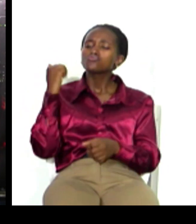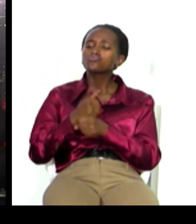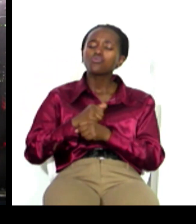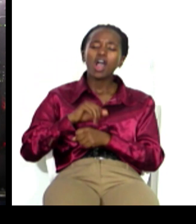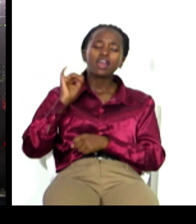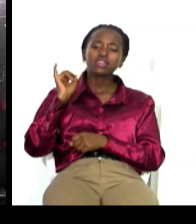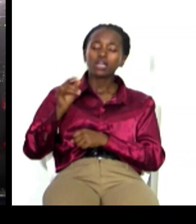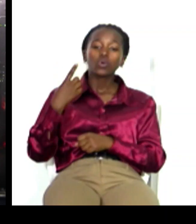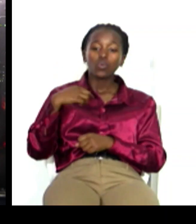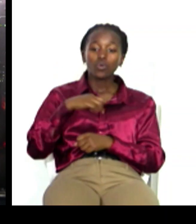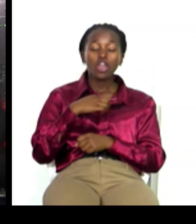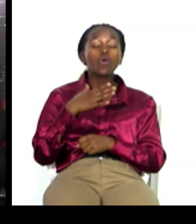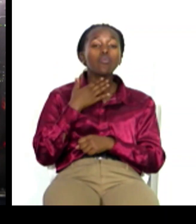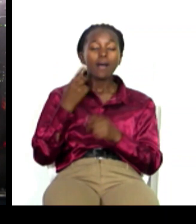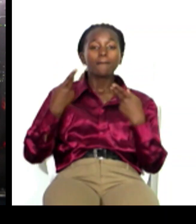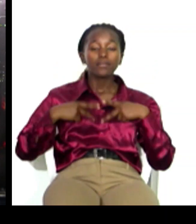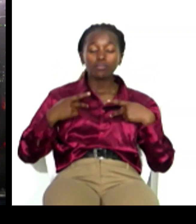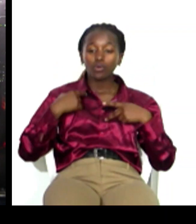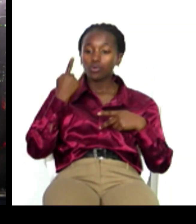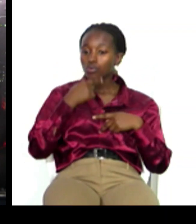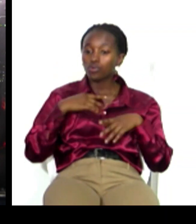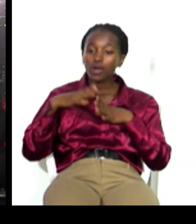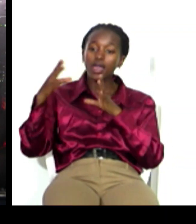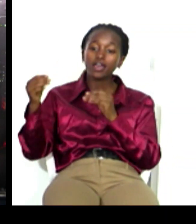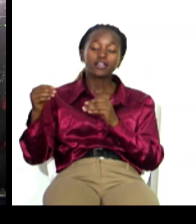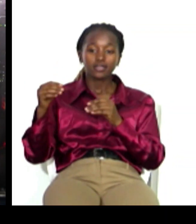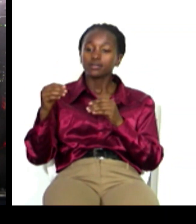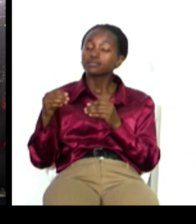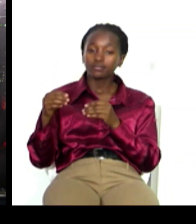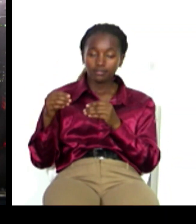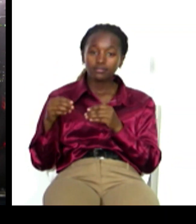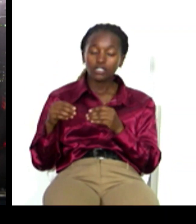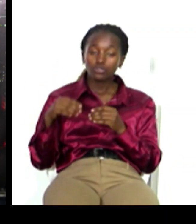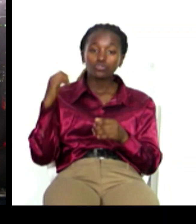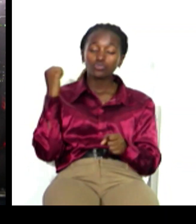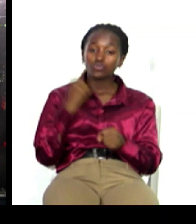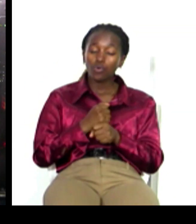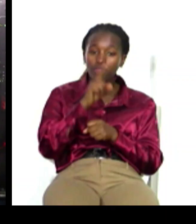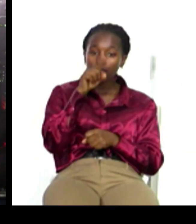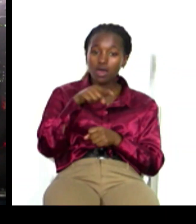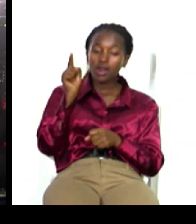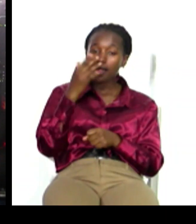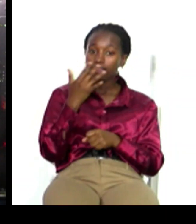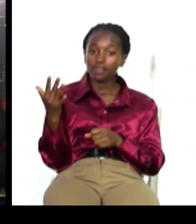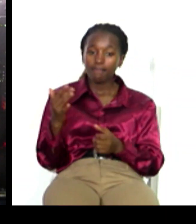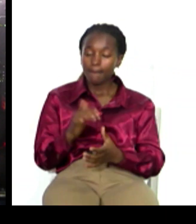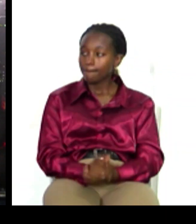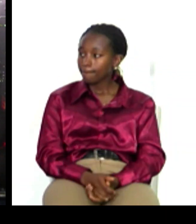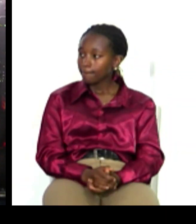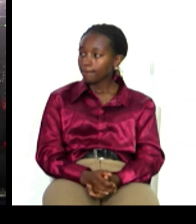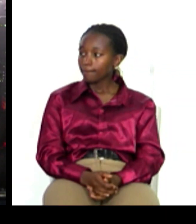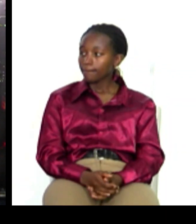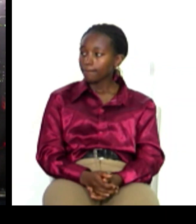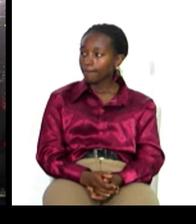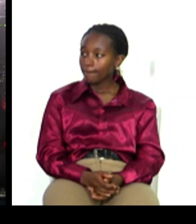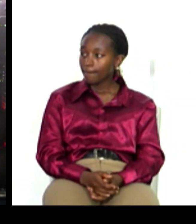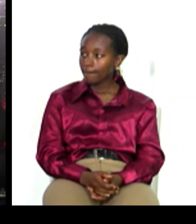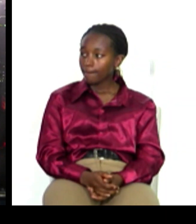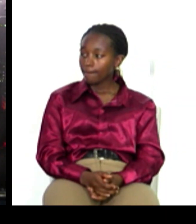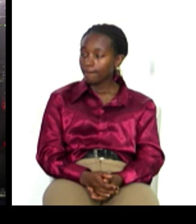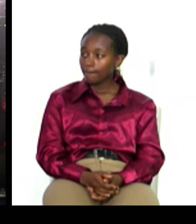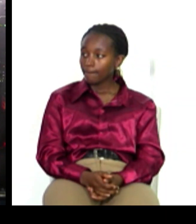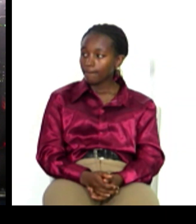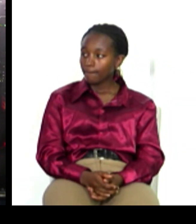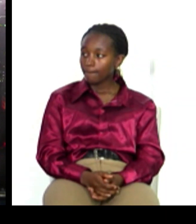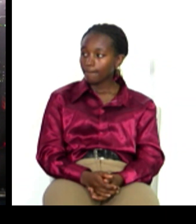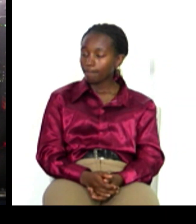youth anakula hiyo do na aende kufanya. But that can be wiped off Anaenda. by the Somali numbers. No, that cannot happen. Yeah, the Somali